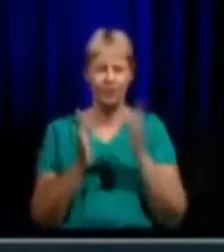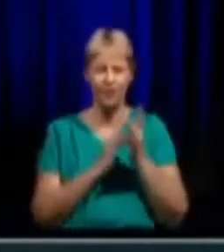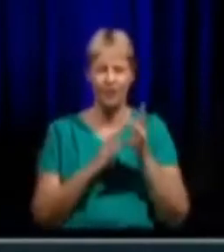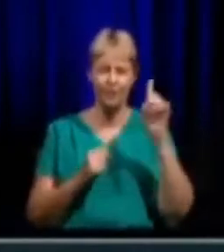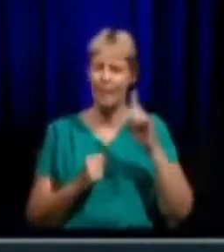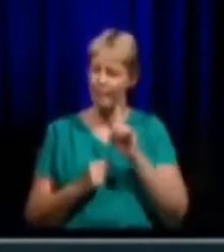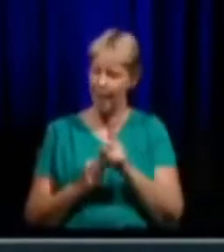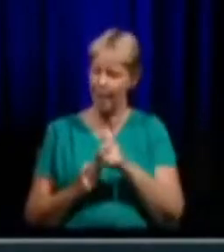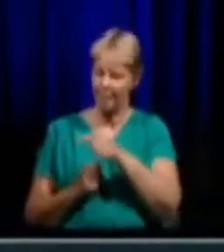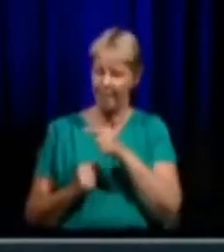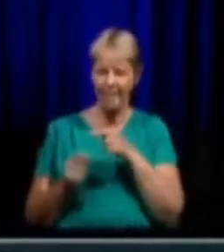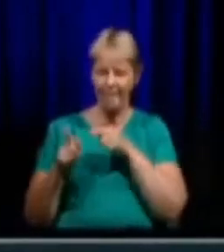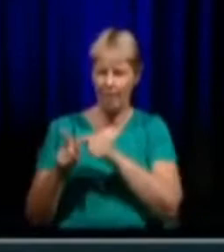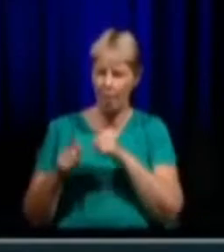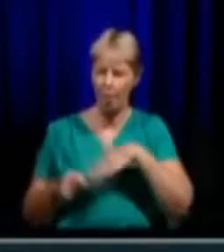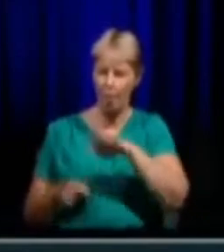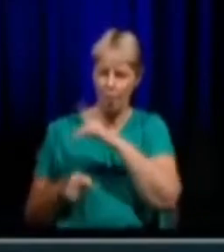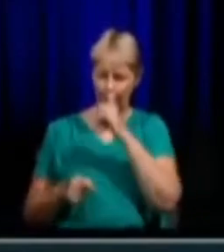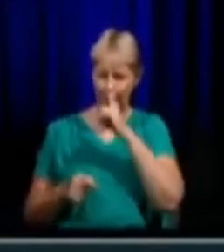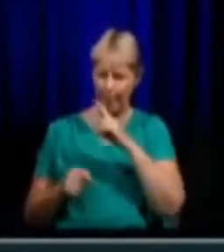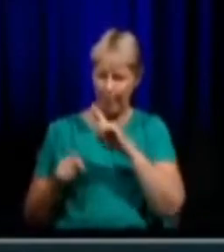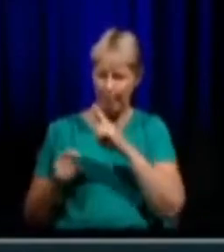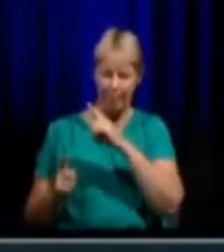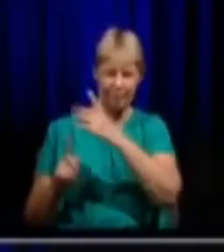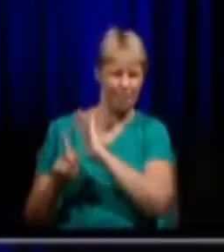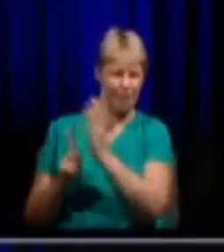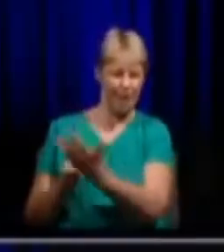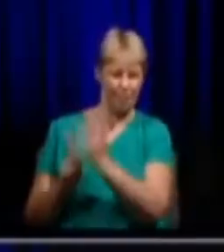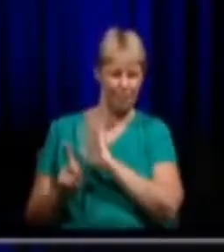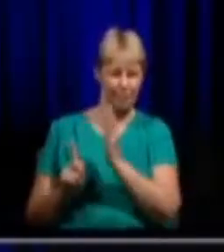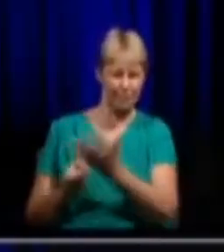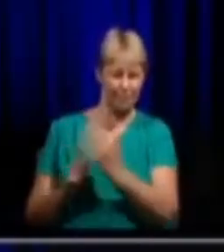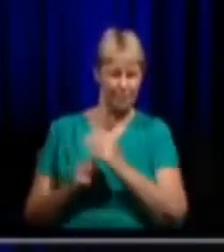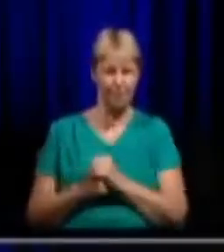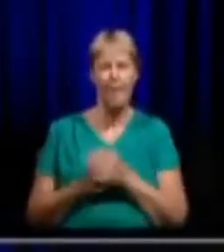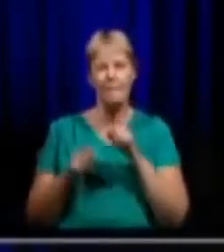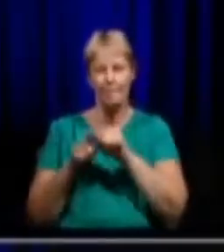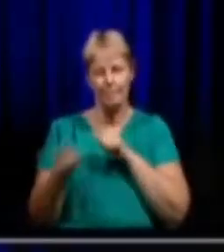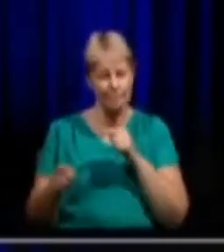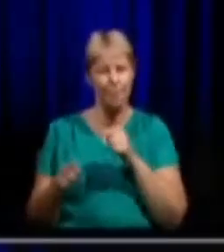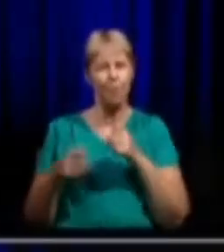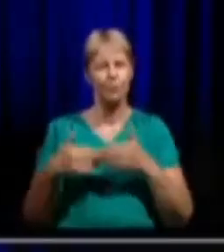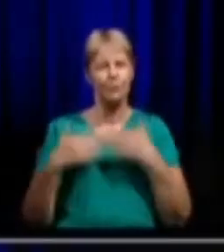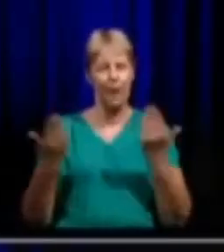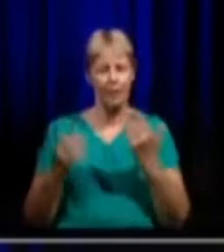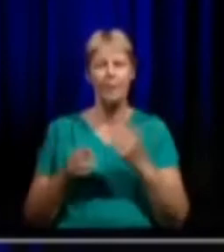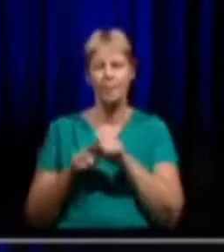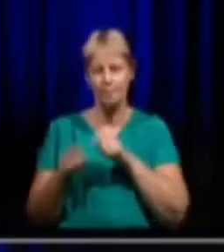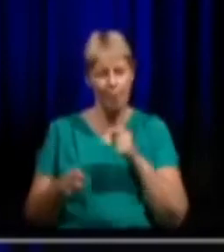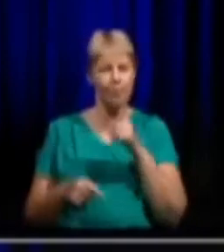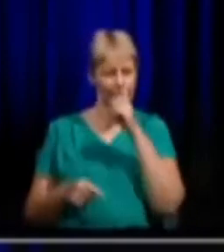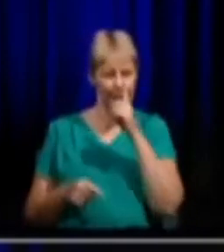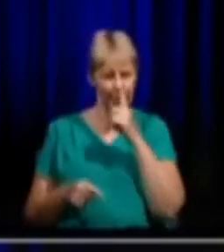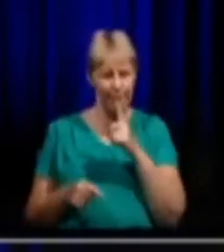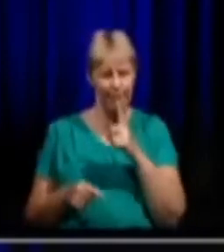people around us. And I think this experiment shows us that most days, most people would rather be